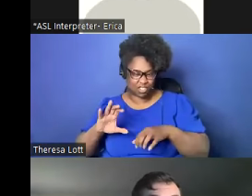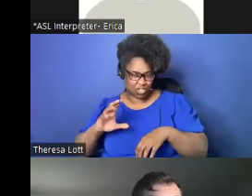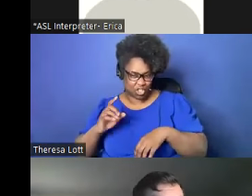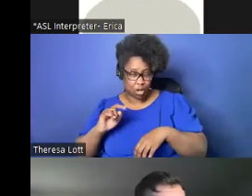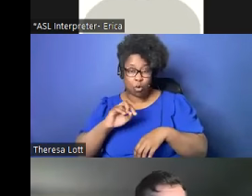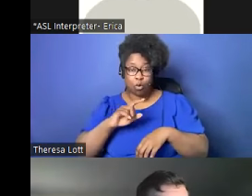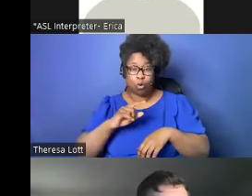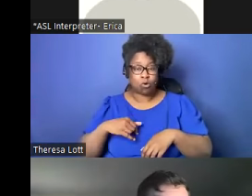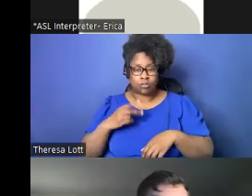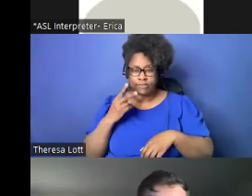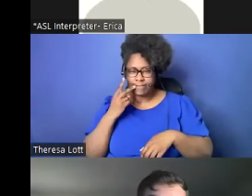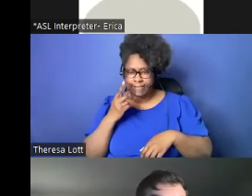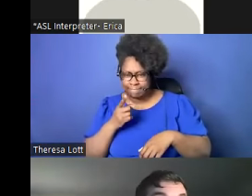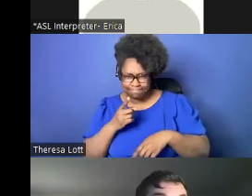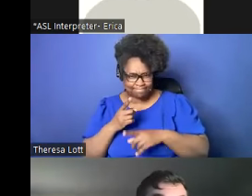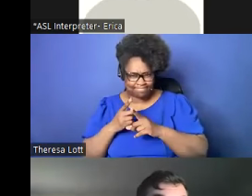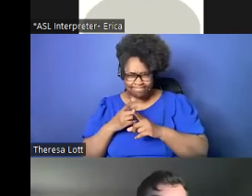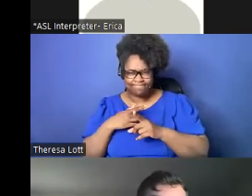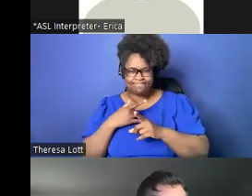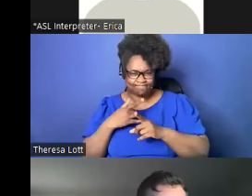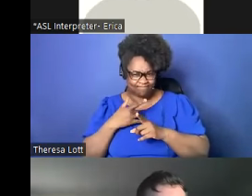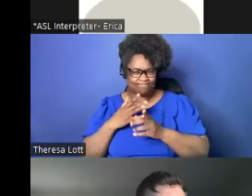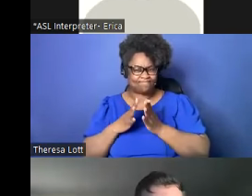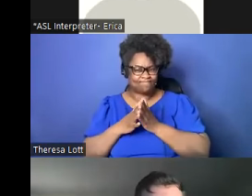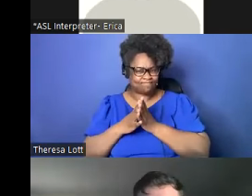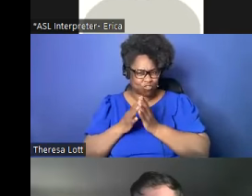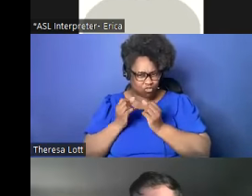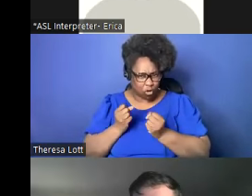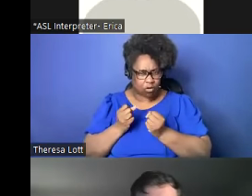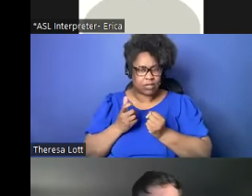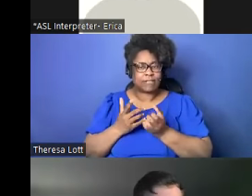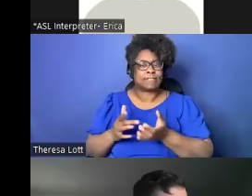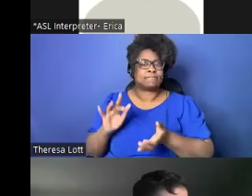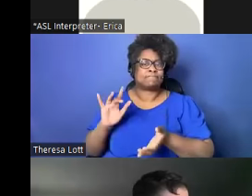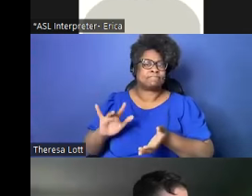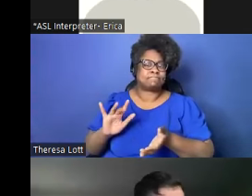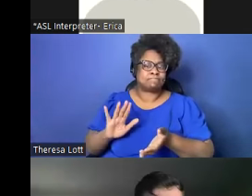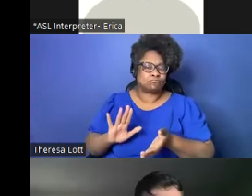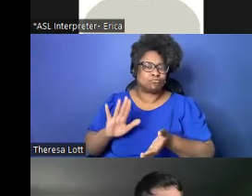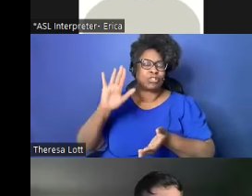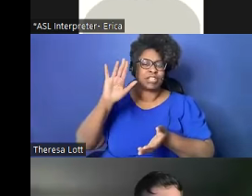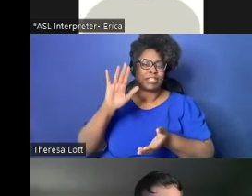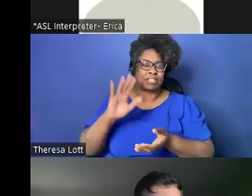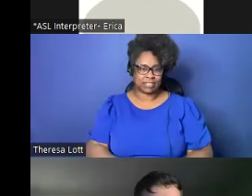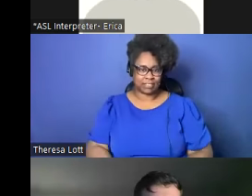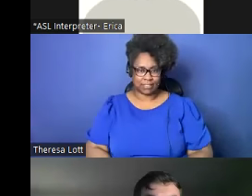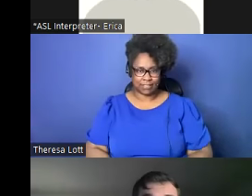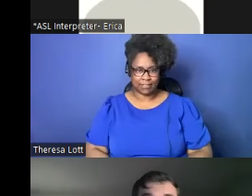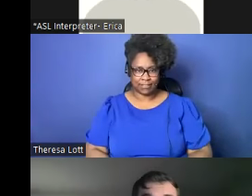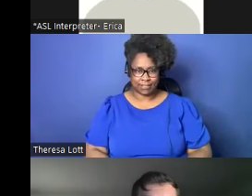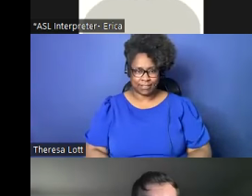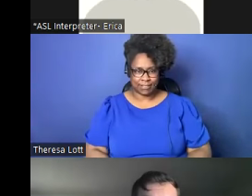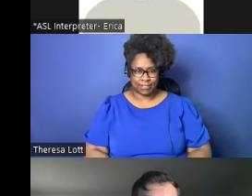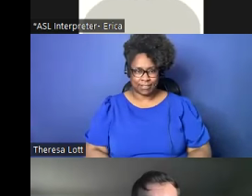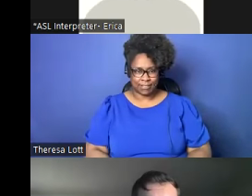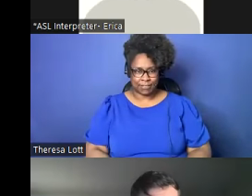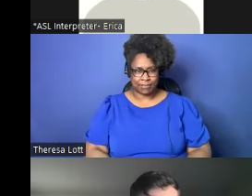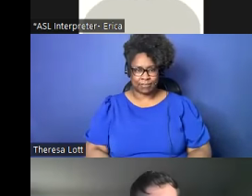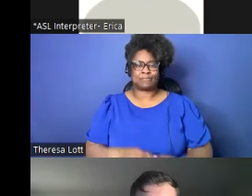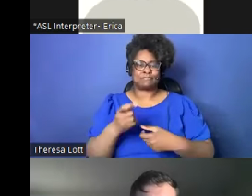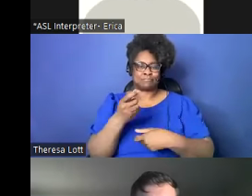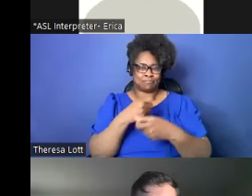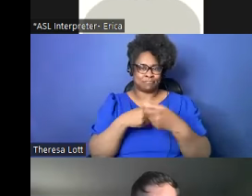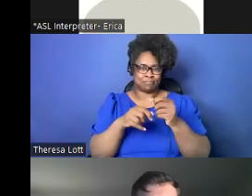if you see something that you feel strongly about in the moment. And while we're here, Greg, I'm just going to switch to the